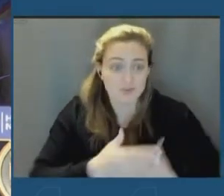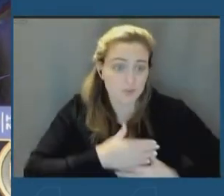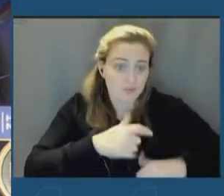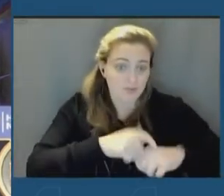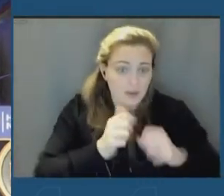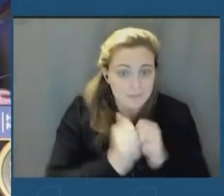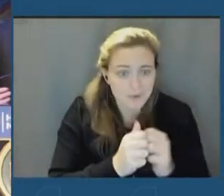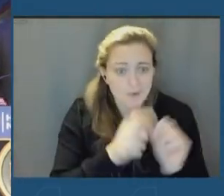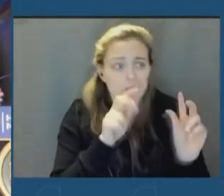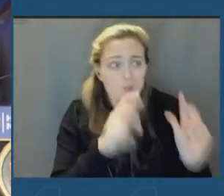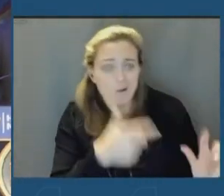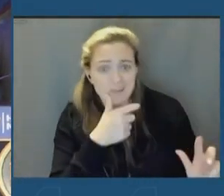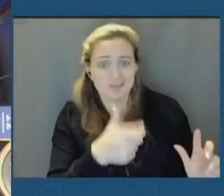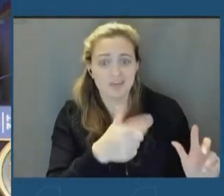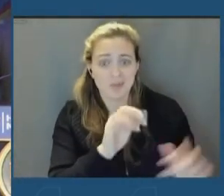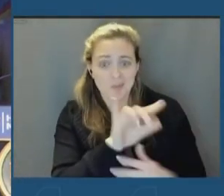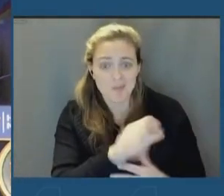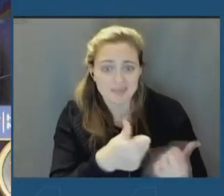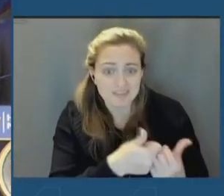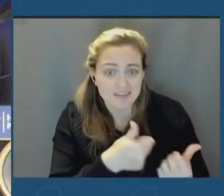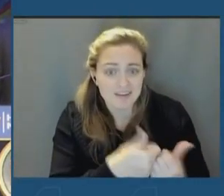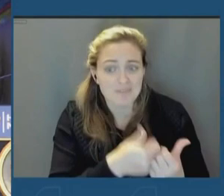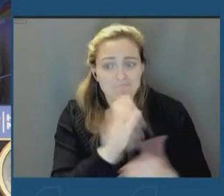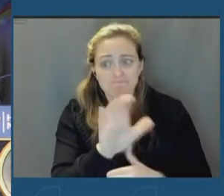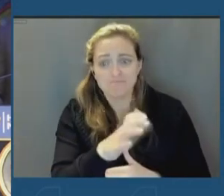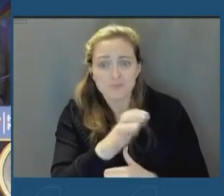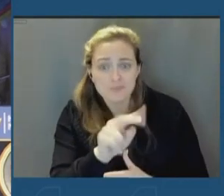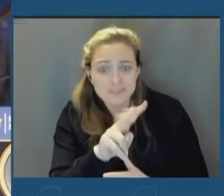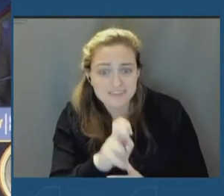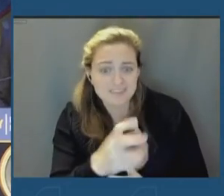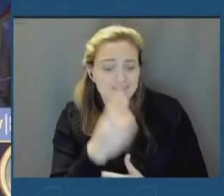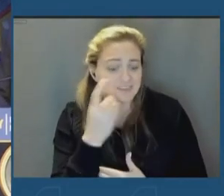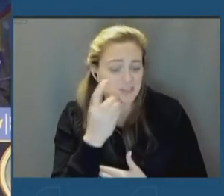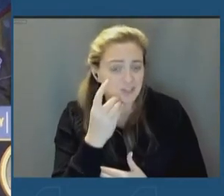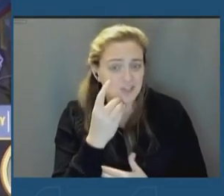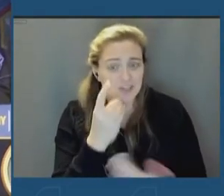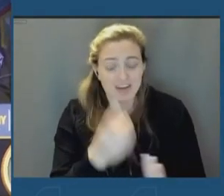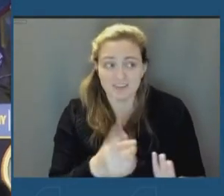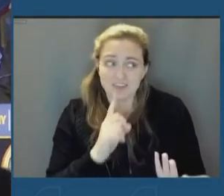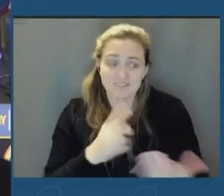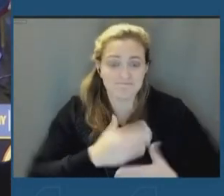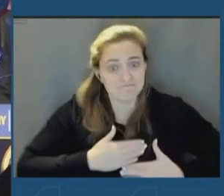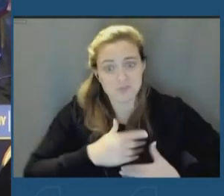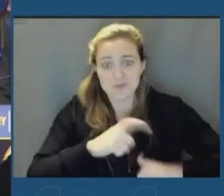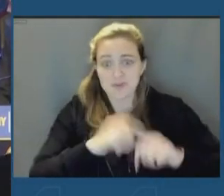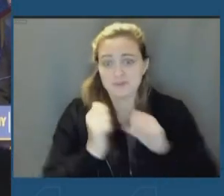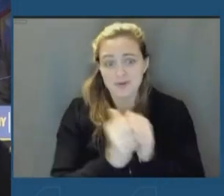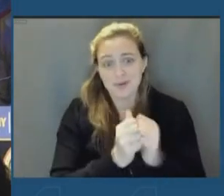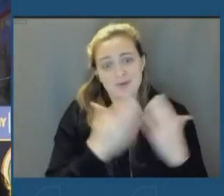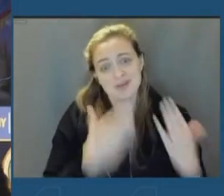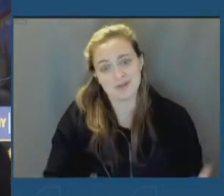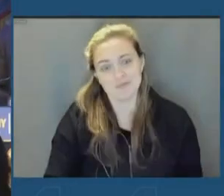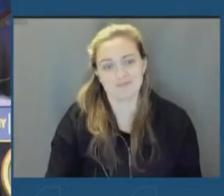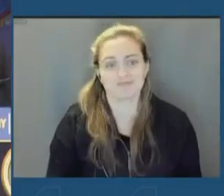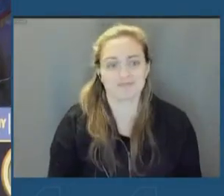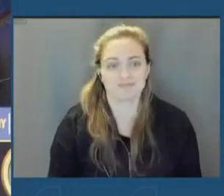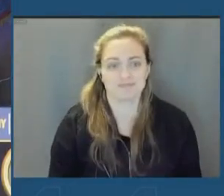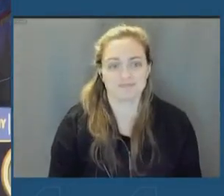watching the Bills game, sharing a Christmas Eve dinner, and making the most of their unexpected time together. Thank you.